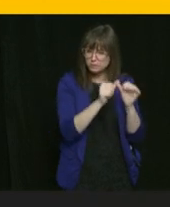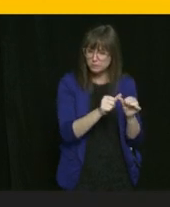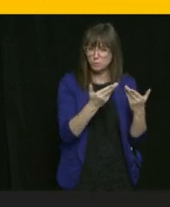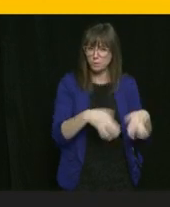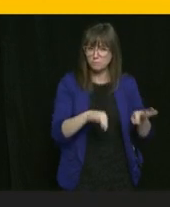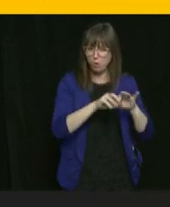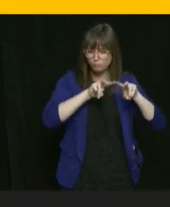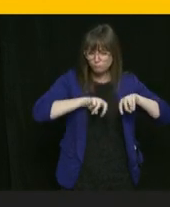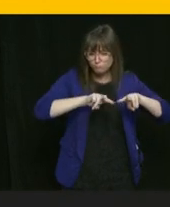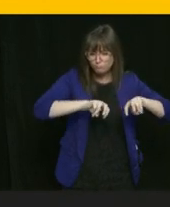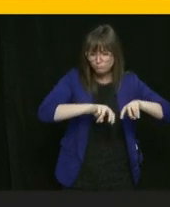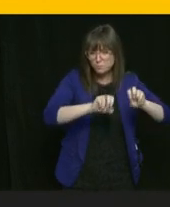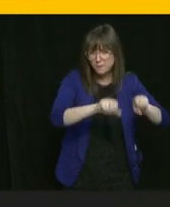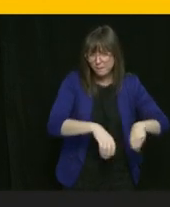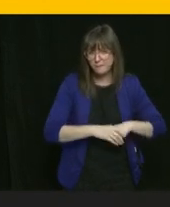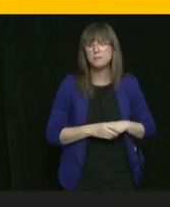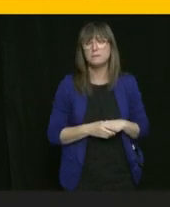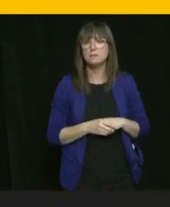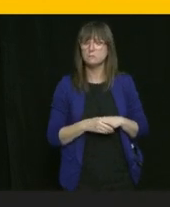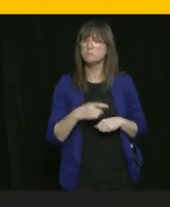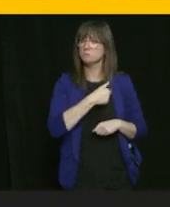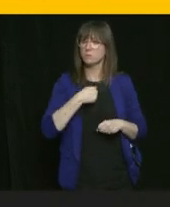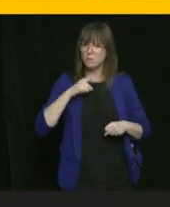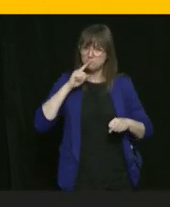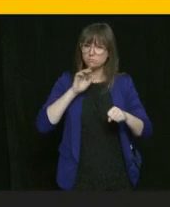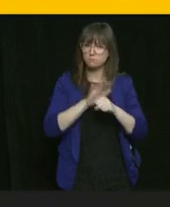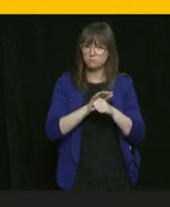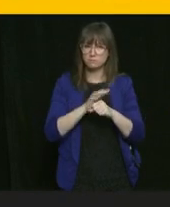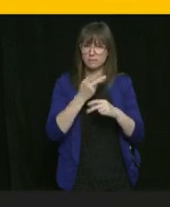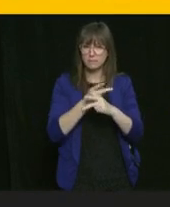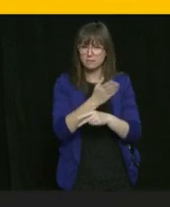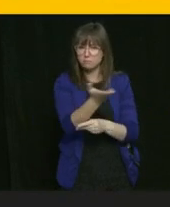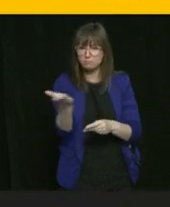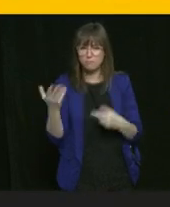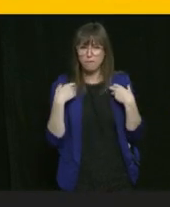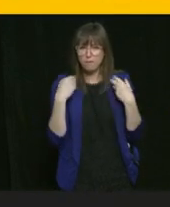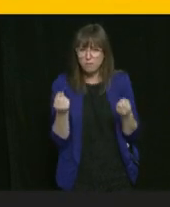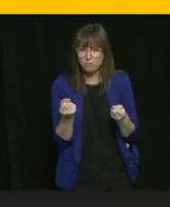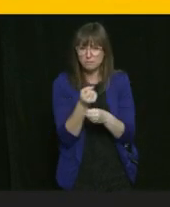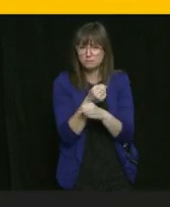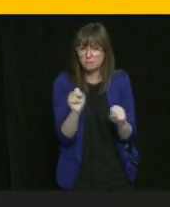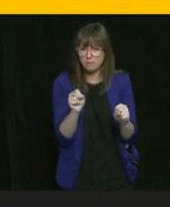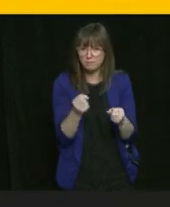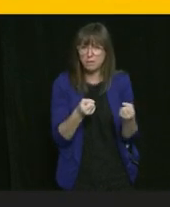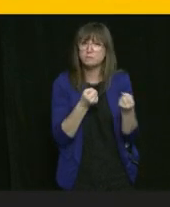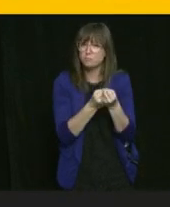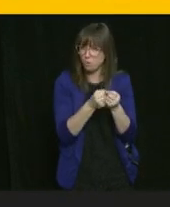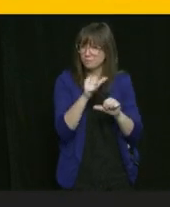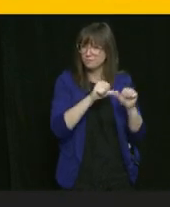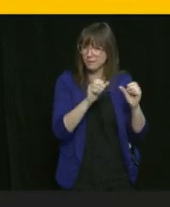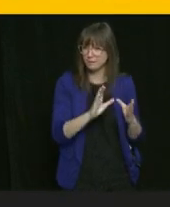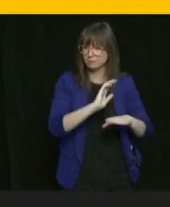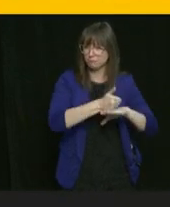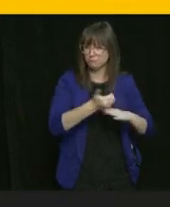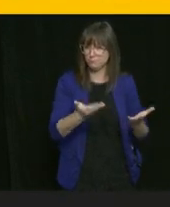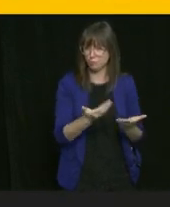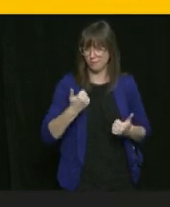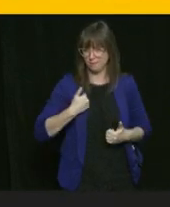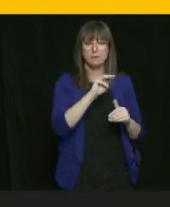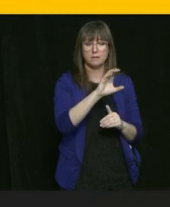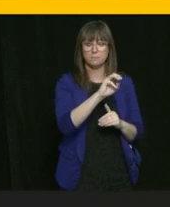work. This is part of our commitment to keep people safe and to support Canadian scientists.